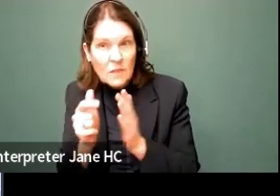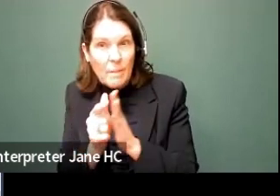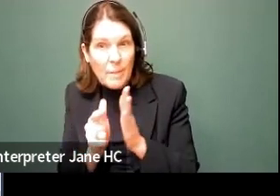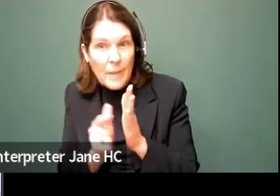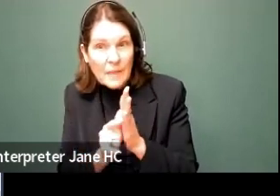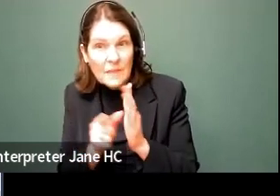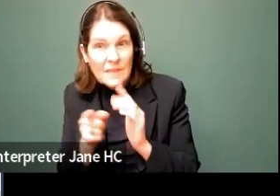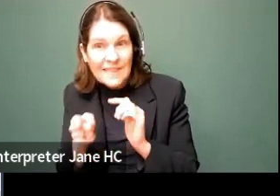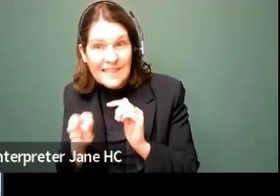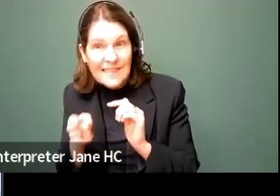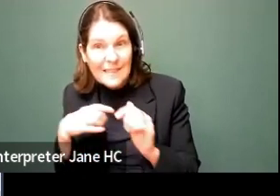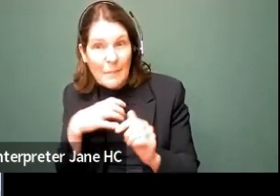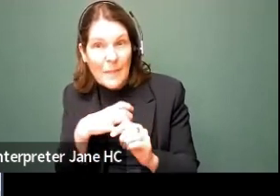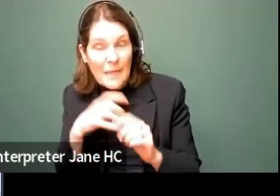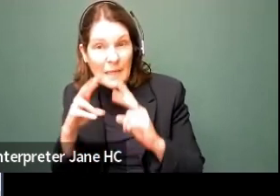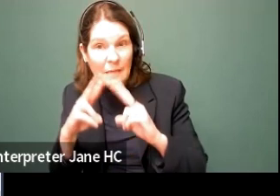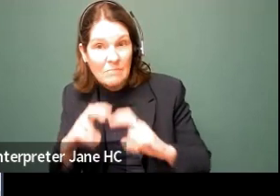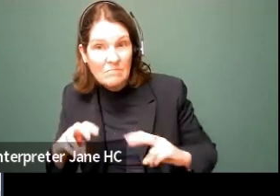to that committee,